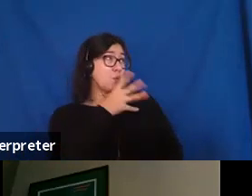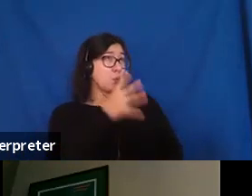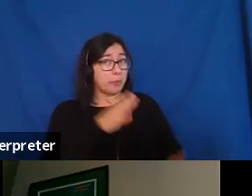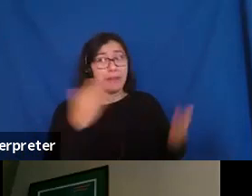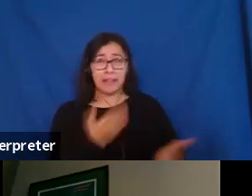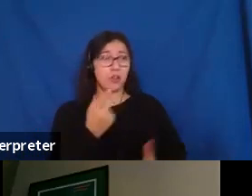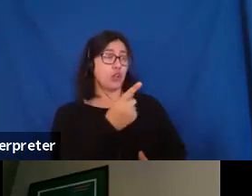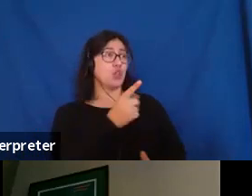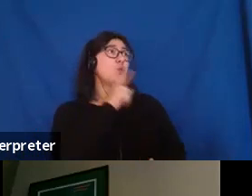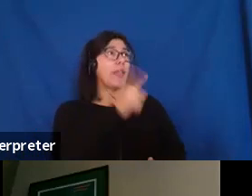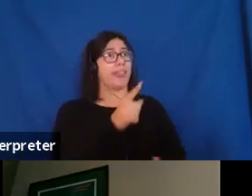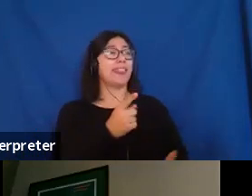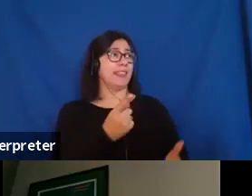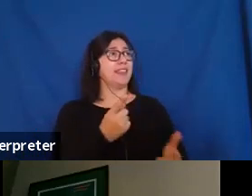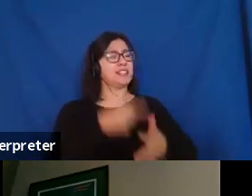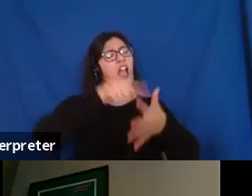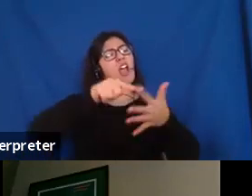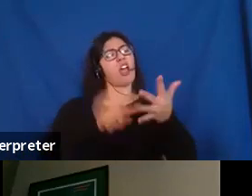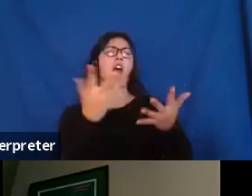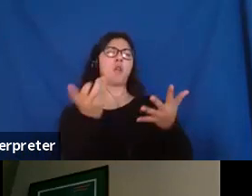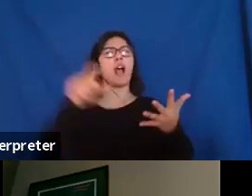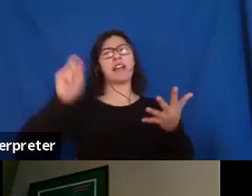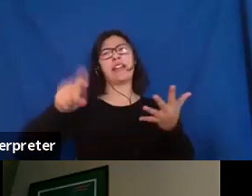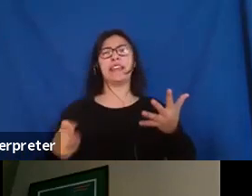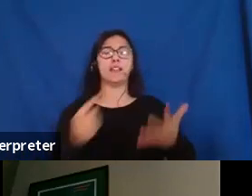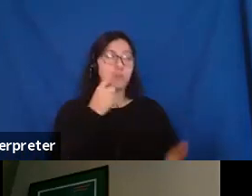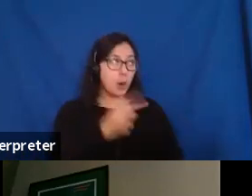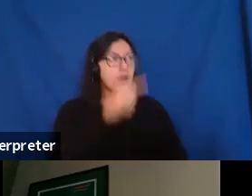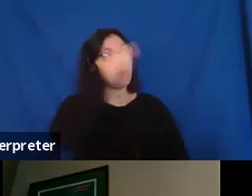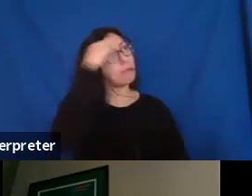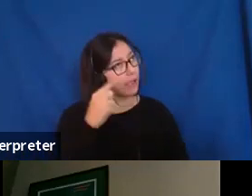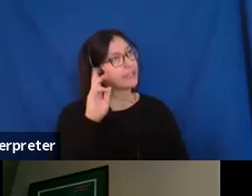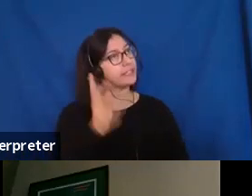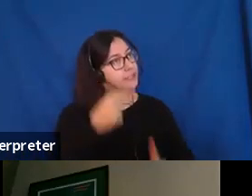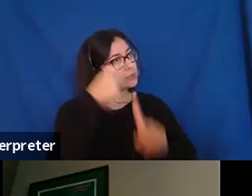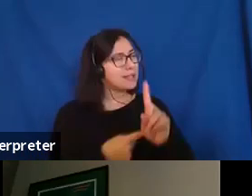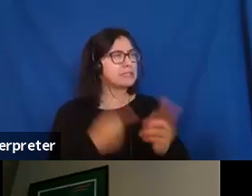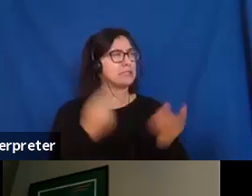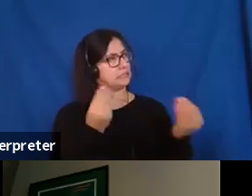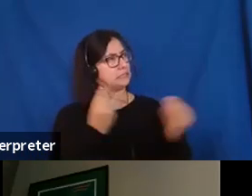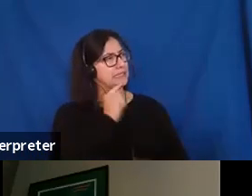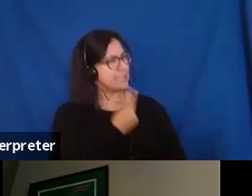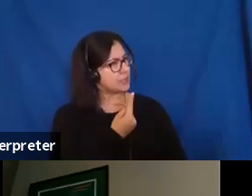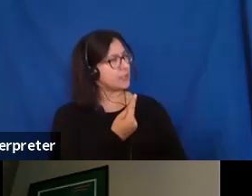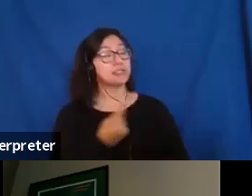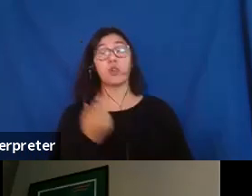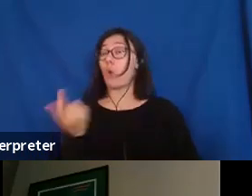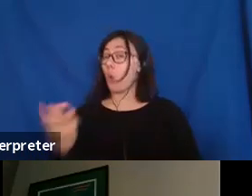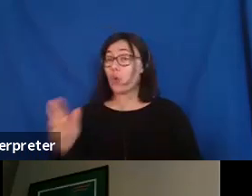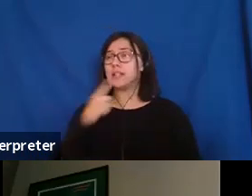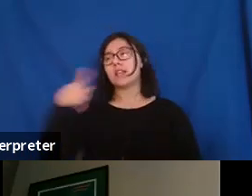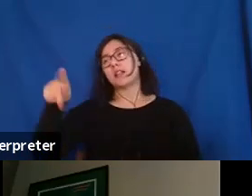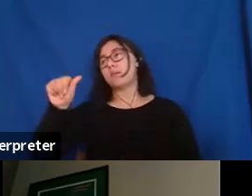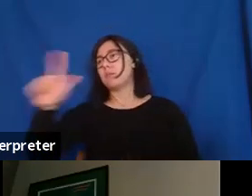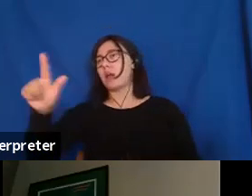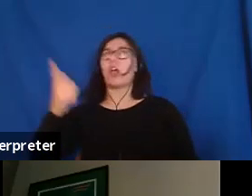make this all about you and what you want to need for Black History Month, right? She could have gone off on Paul and be like, there we go, the danger